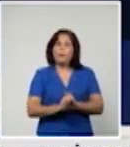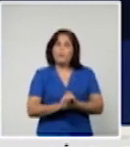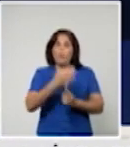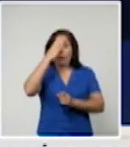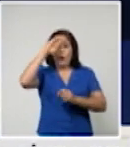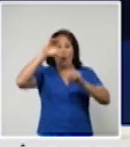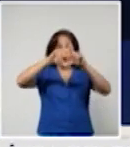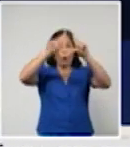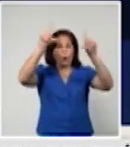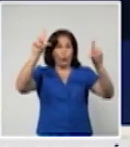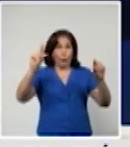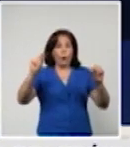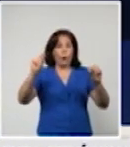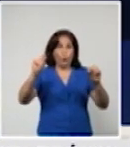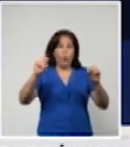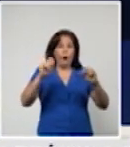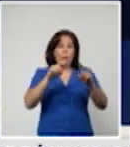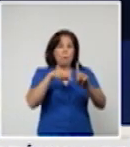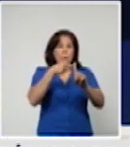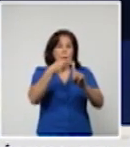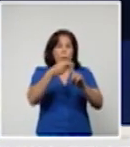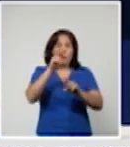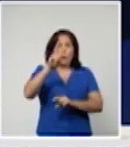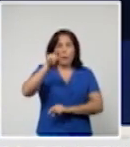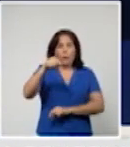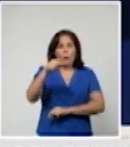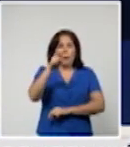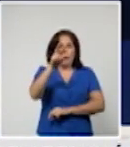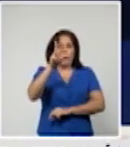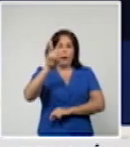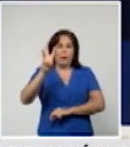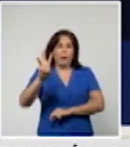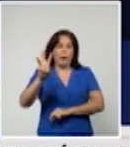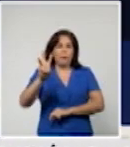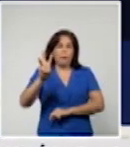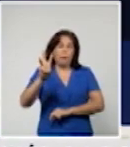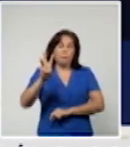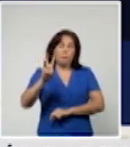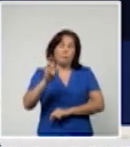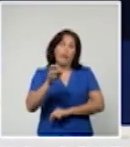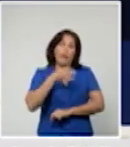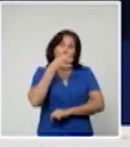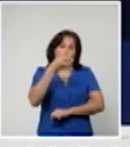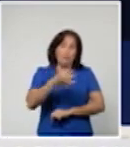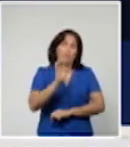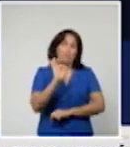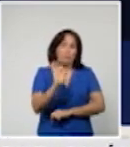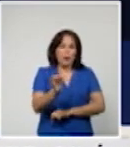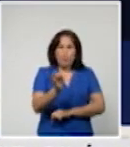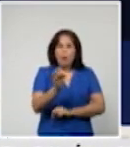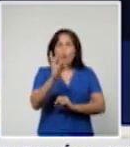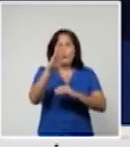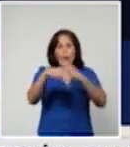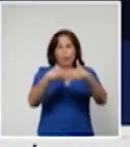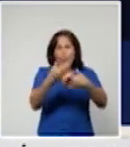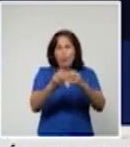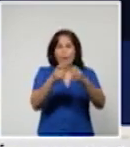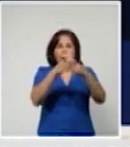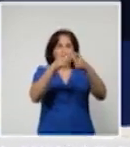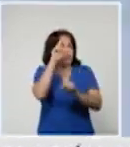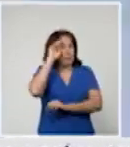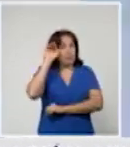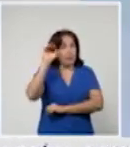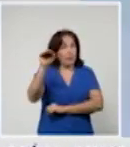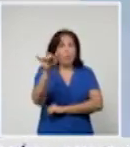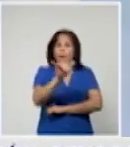means that Cuba's rate also increases to 2.23 per 100,000